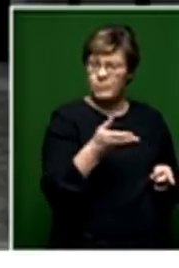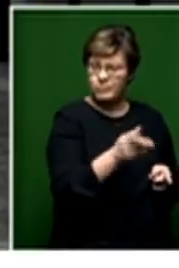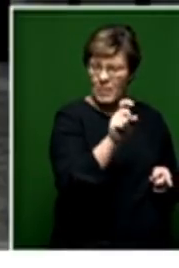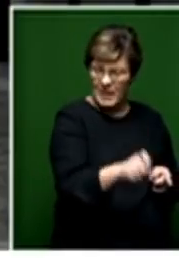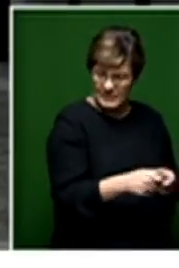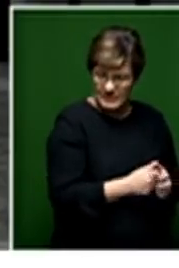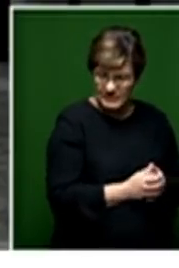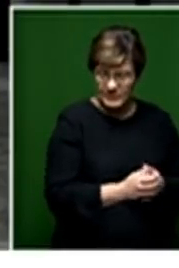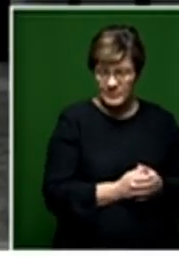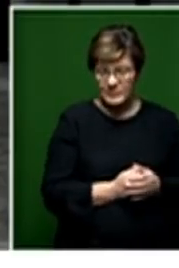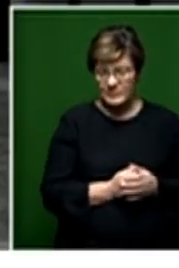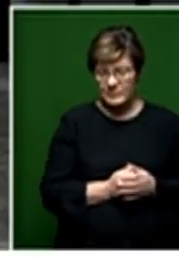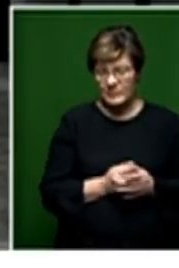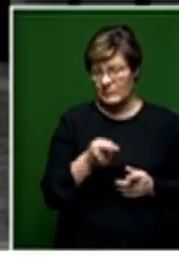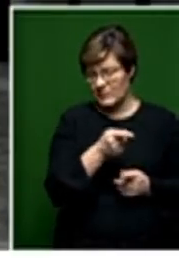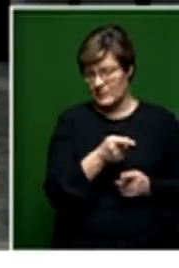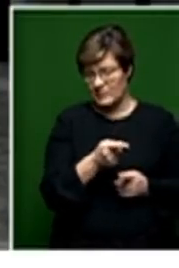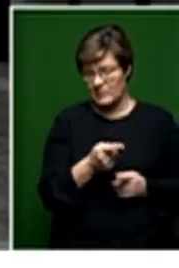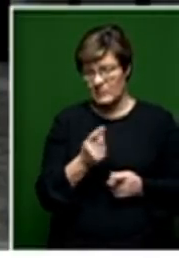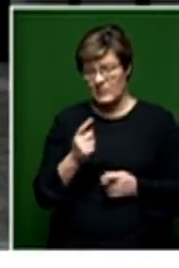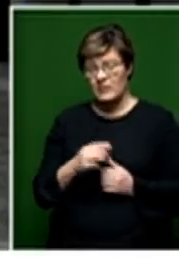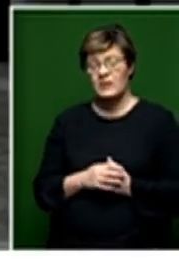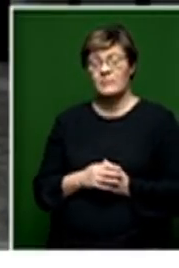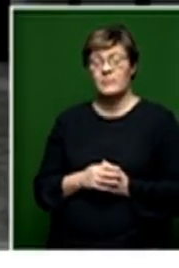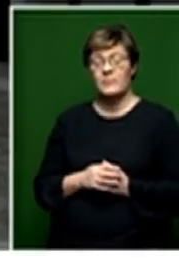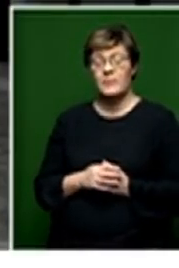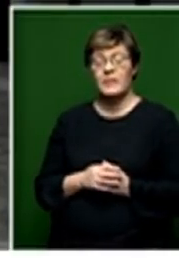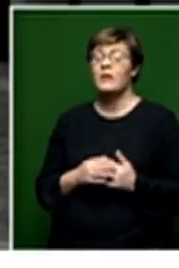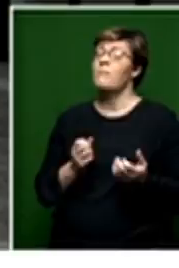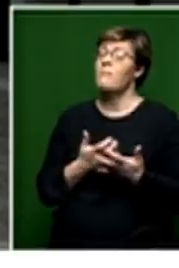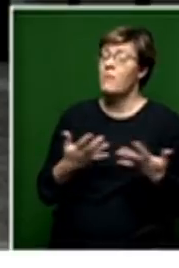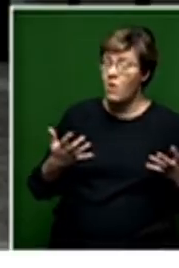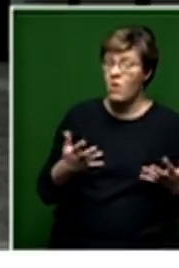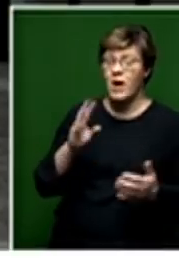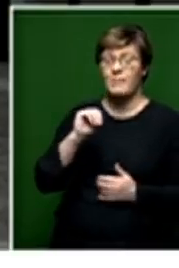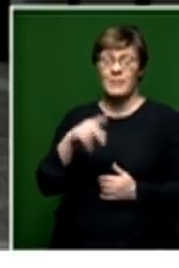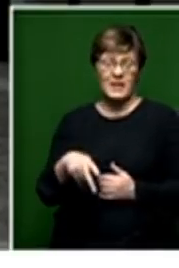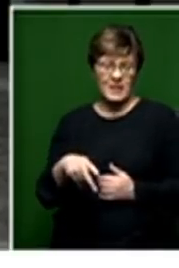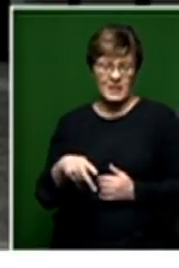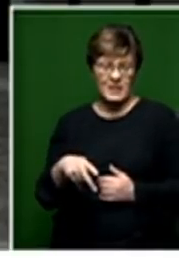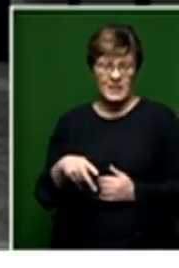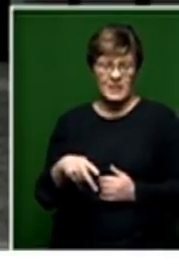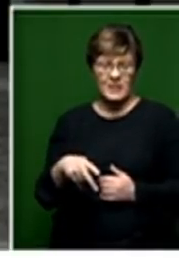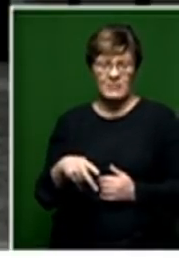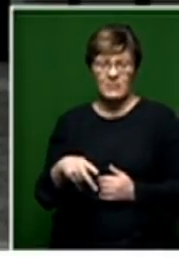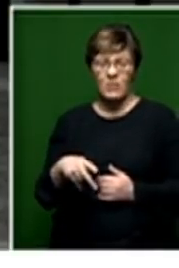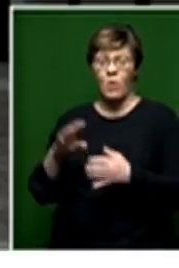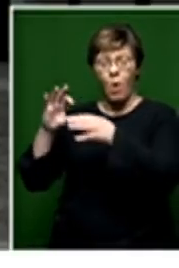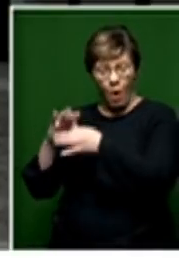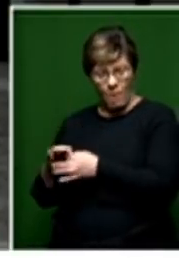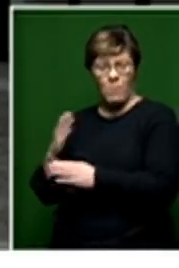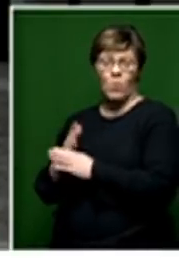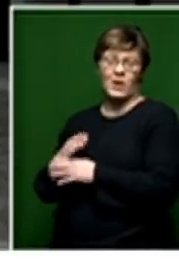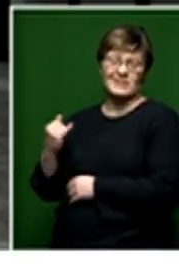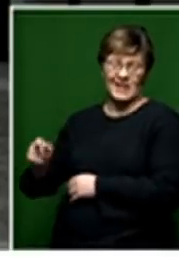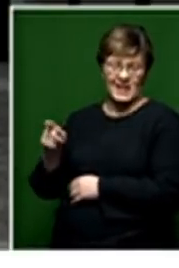MPs in the House, in the chamber, which is behind me, largely most MPs are still working from home